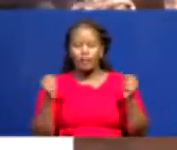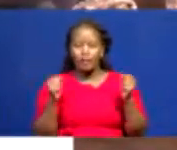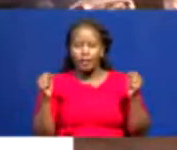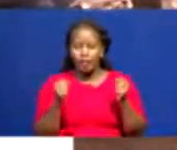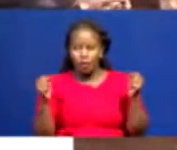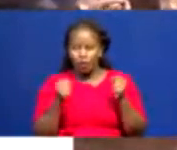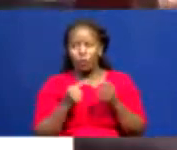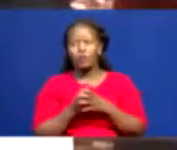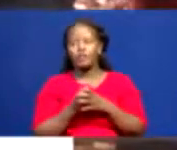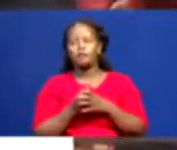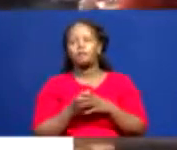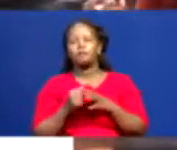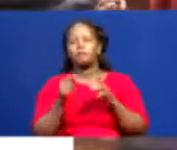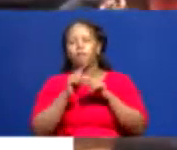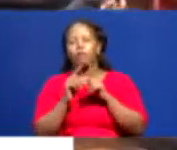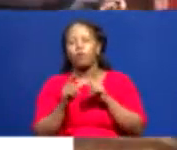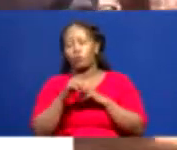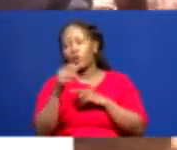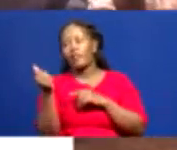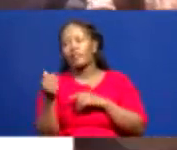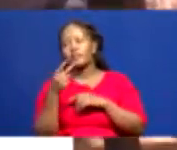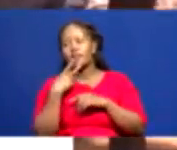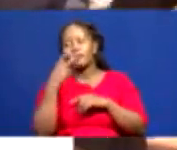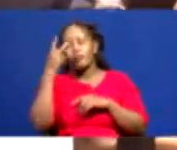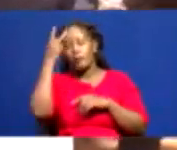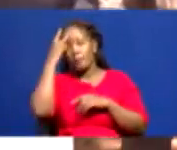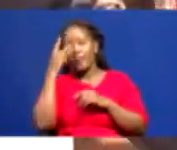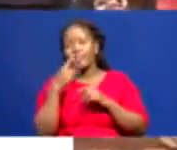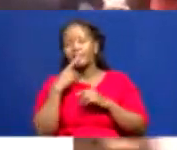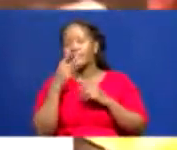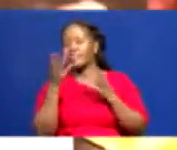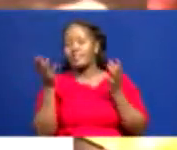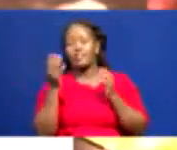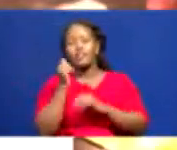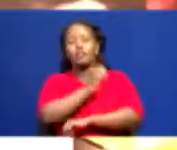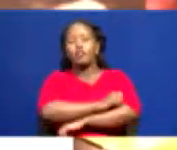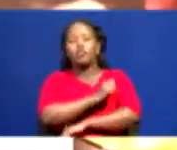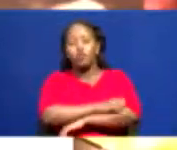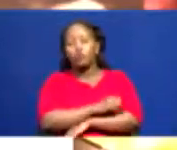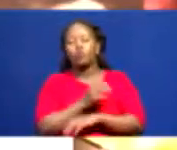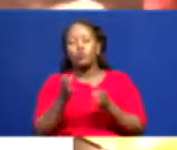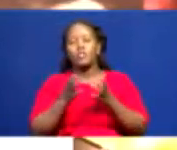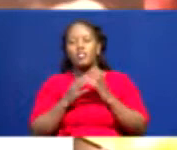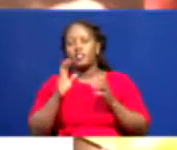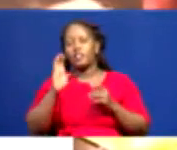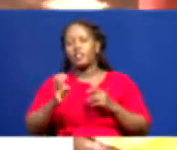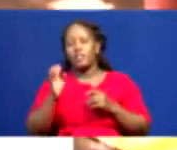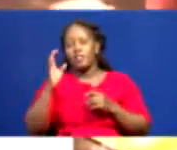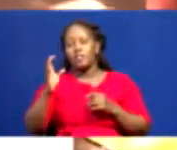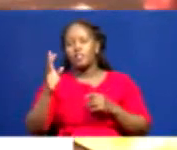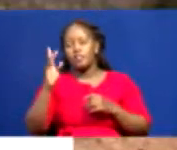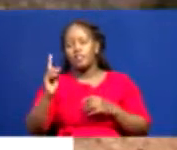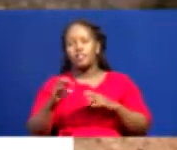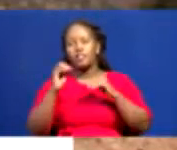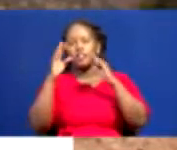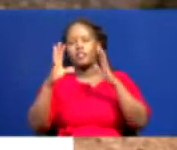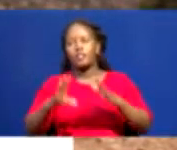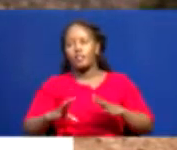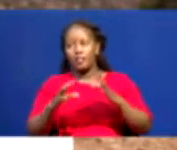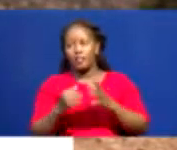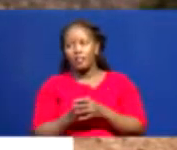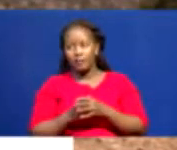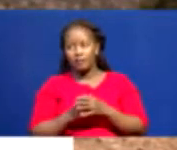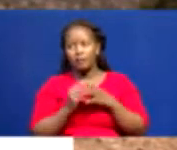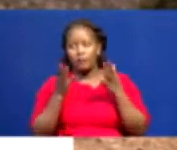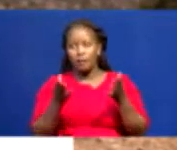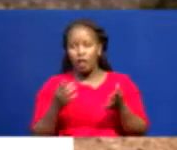Violet Namanisetek, a parent, said that the school is in need of early childhood development education teachers.